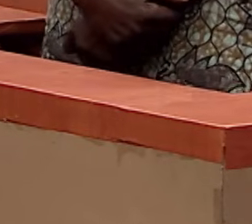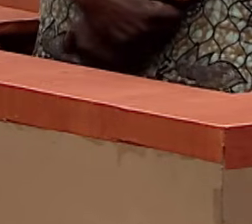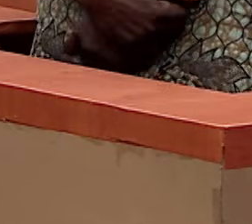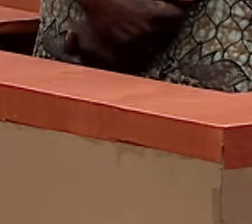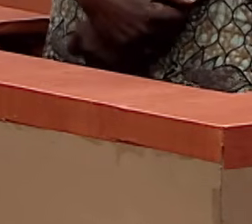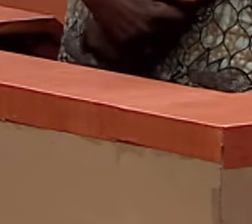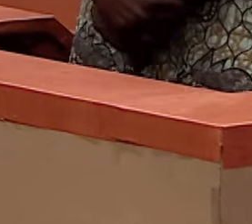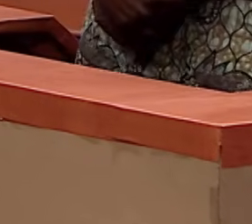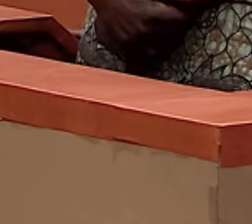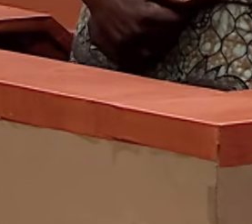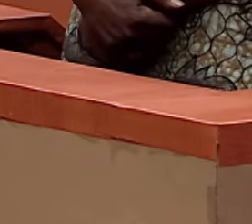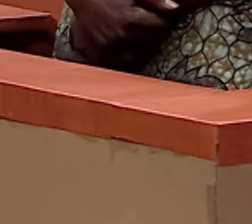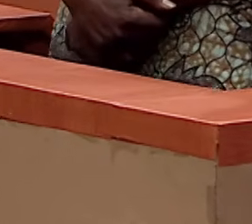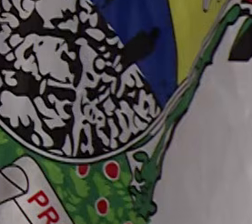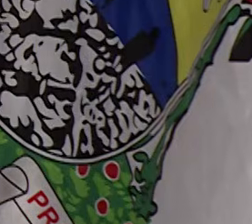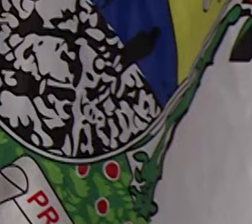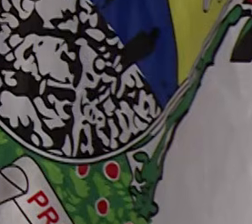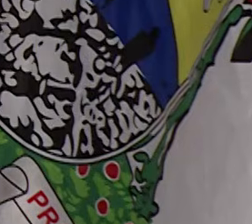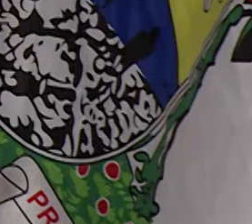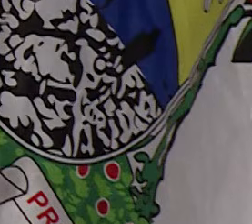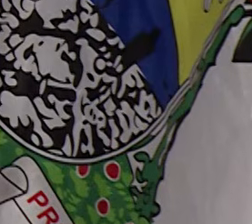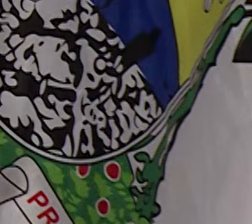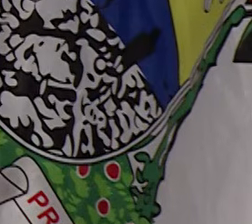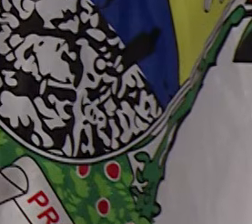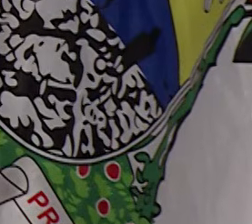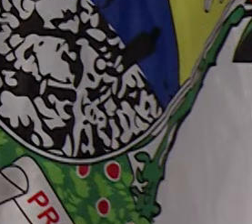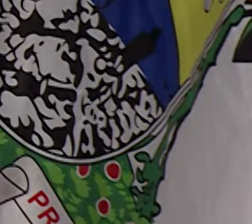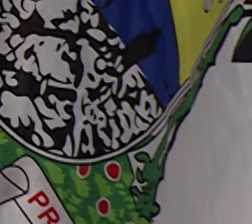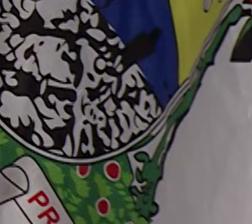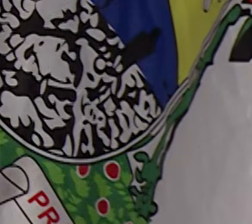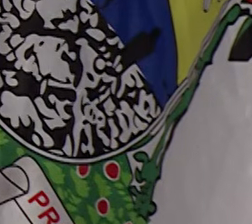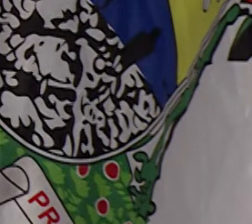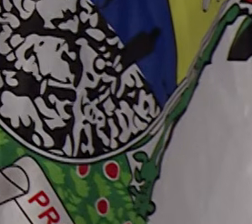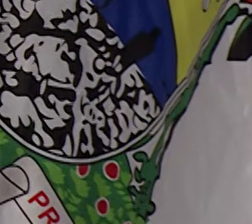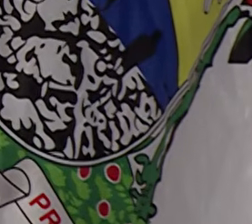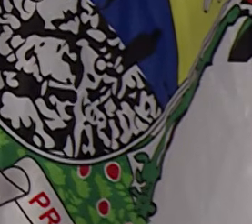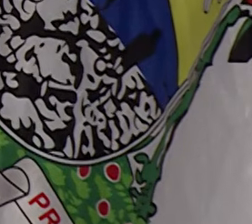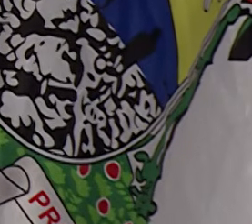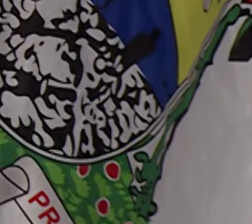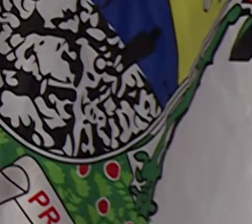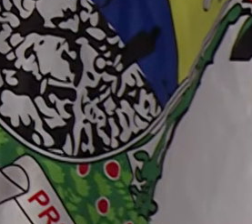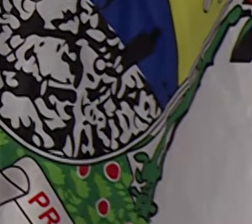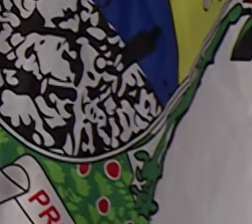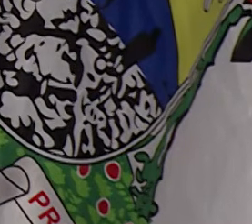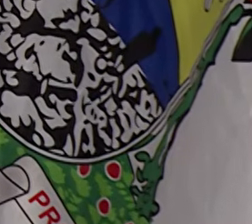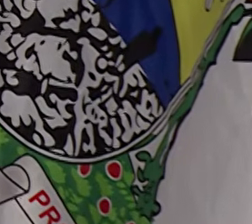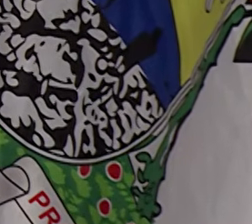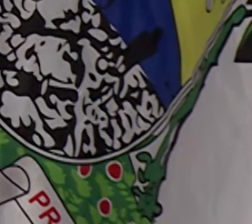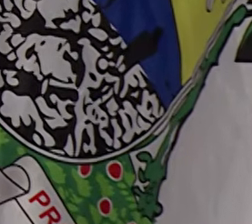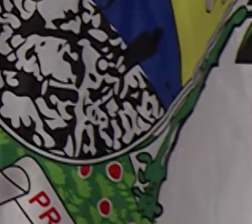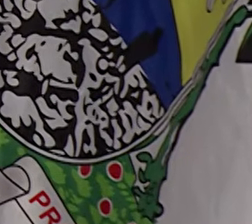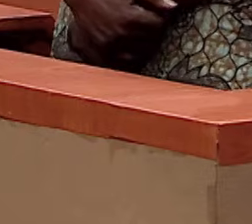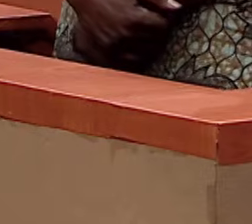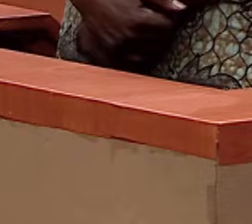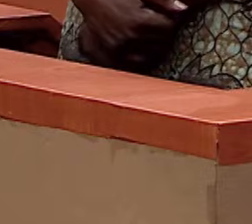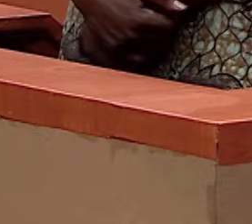a strong affection for each other. Judge Fumi throws in a lifeline to save their marriage. She recommends